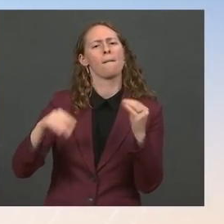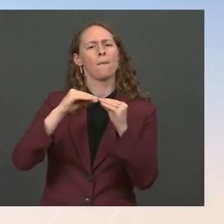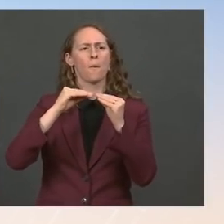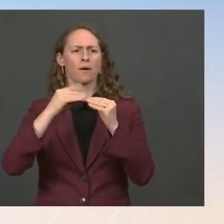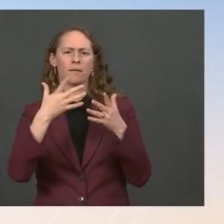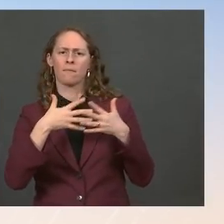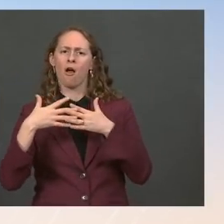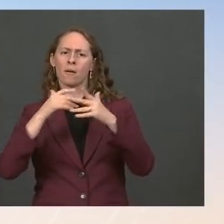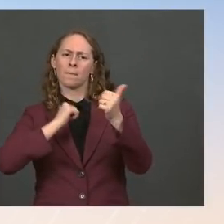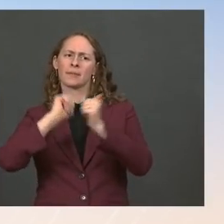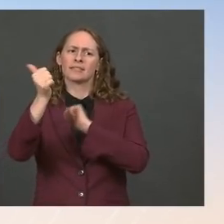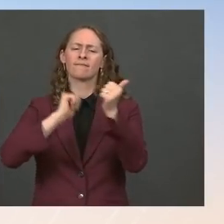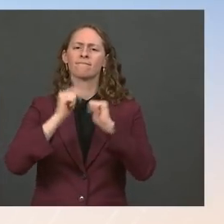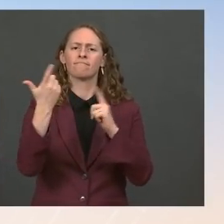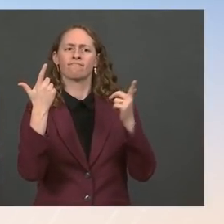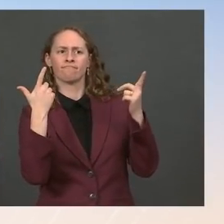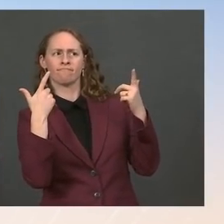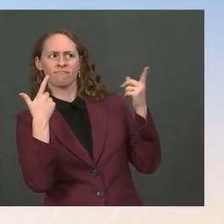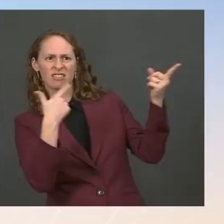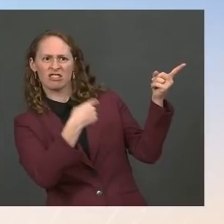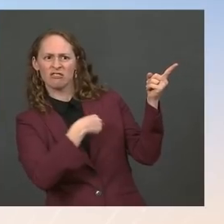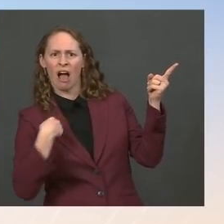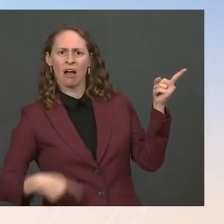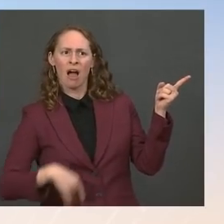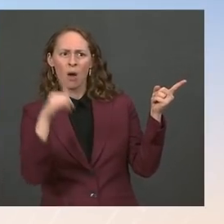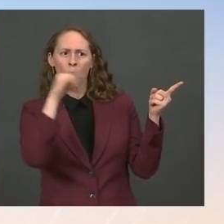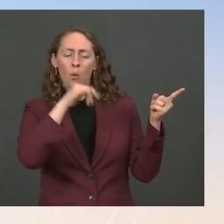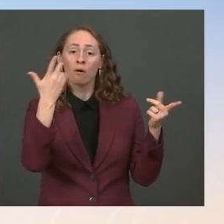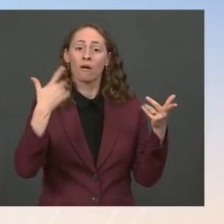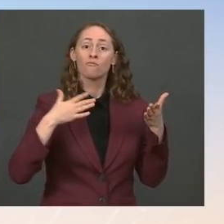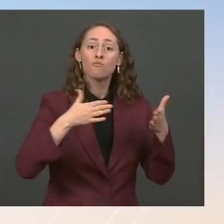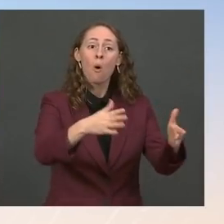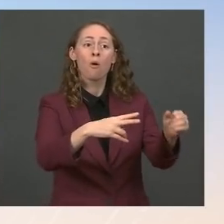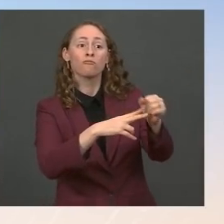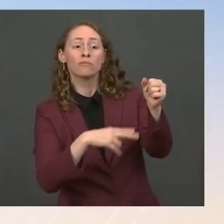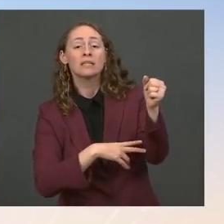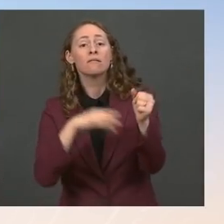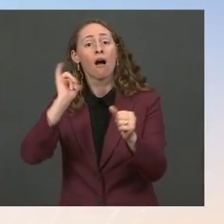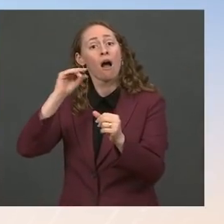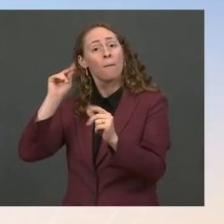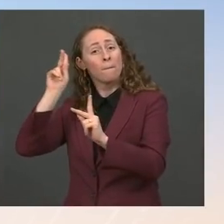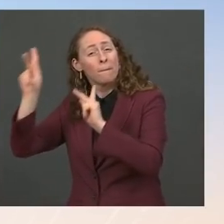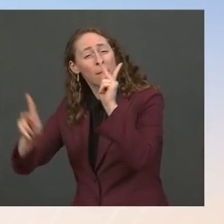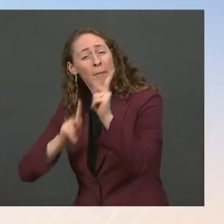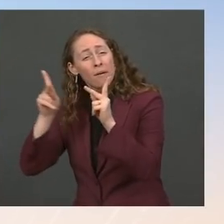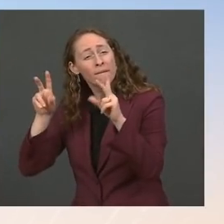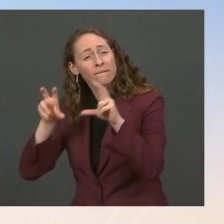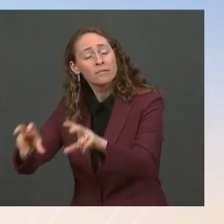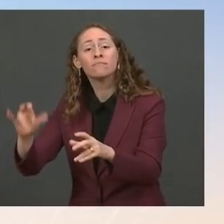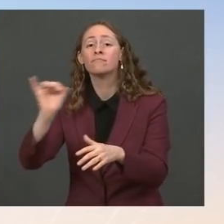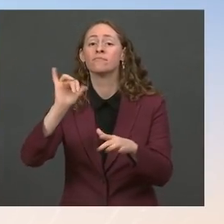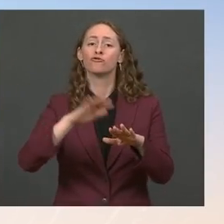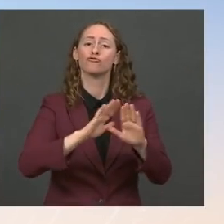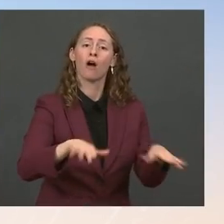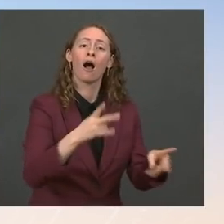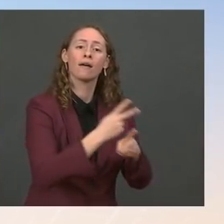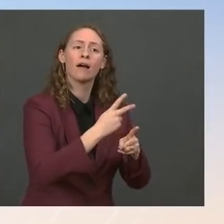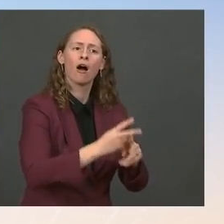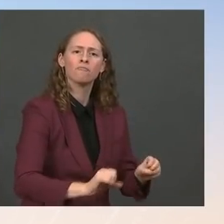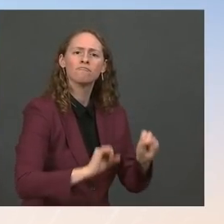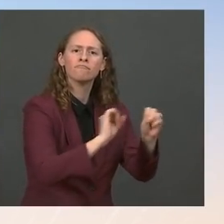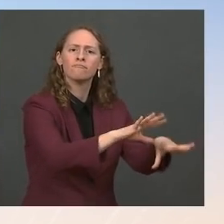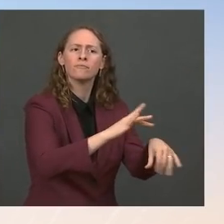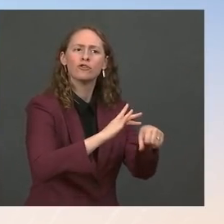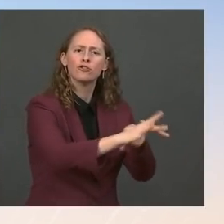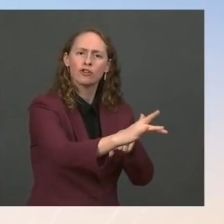bridges, ports and airports, and people, including education, research and development, and childcare. The President's infrastructure bill helps us rebuild